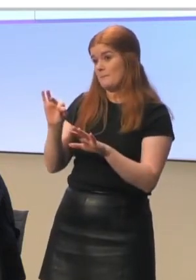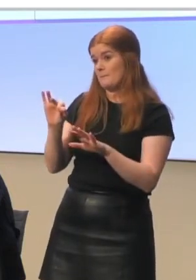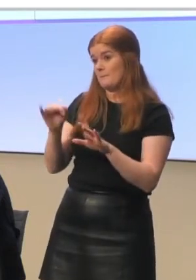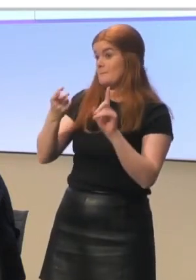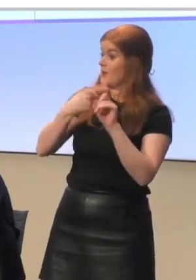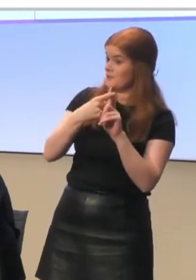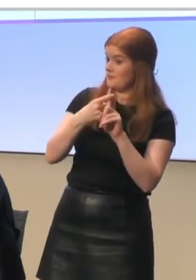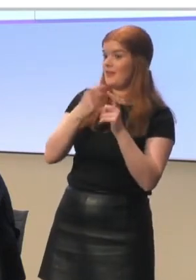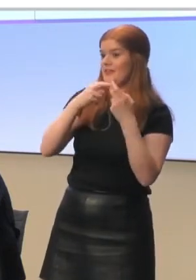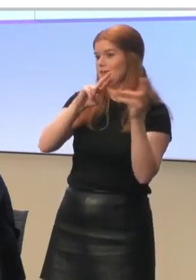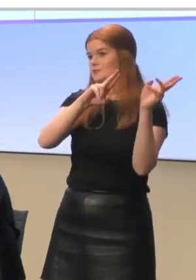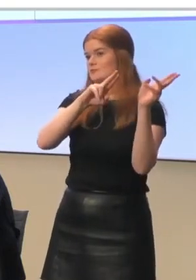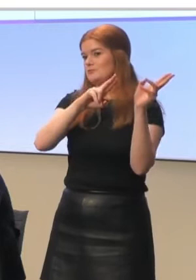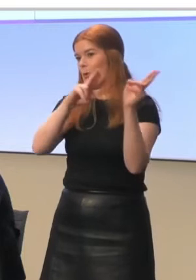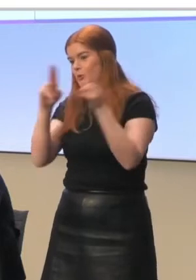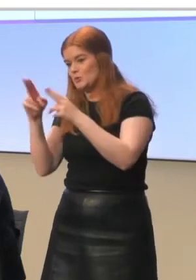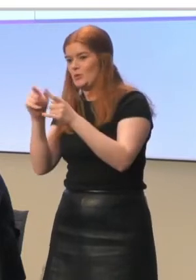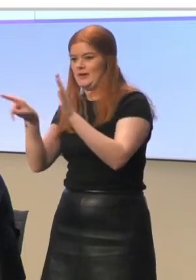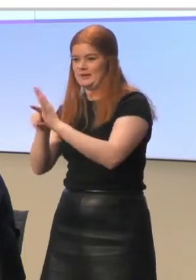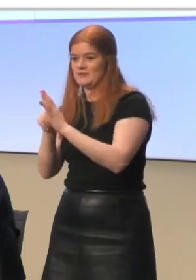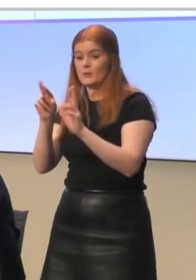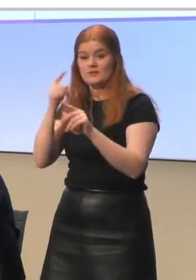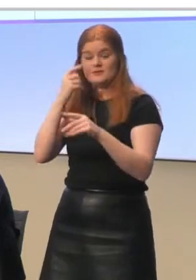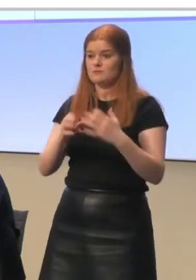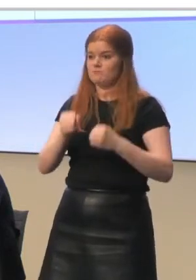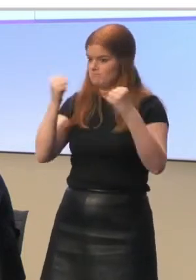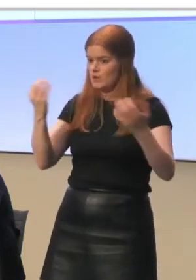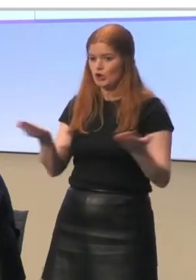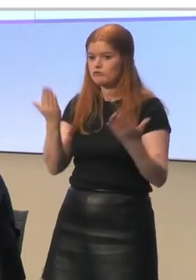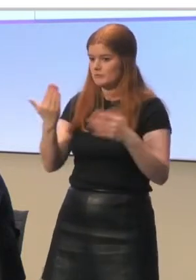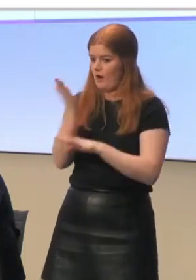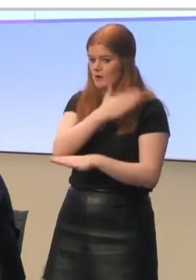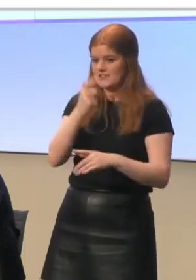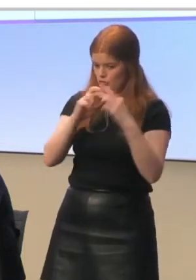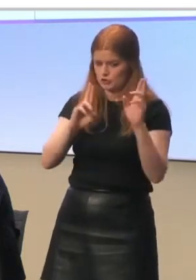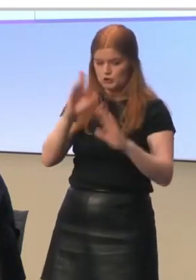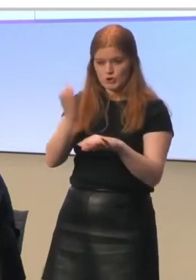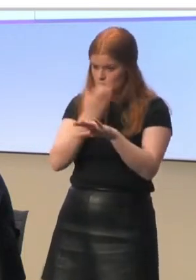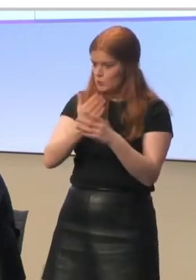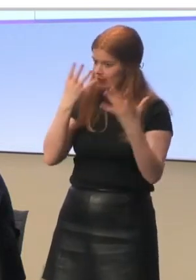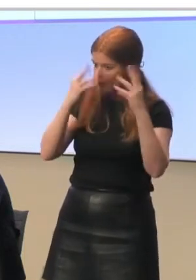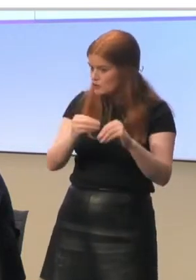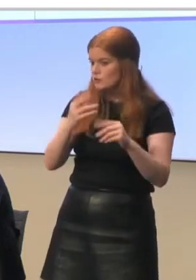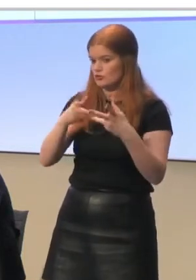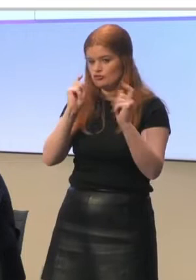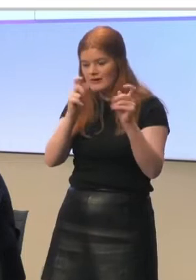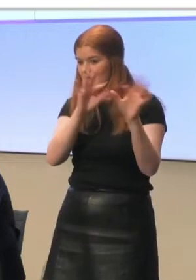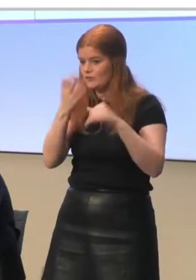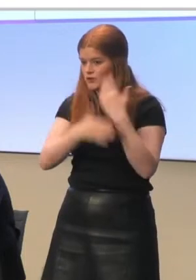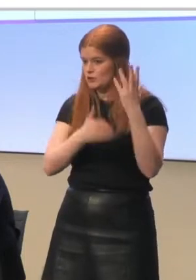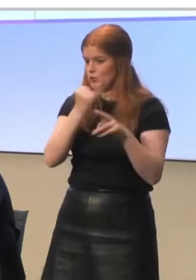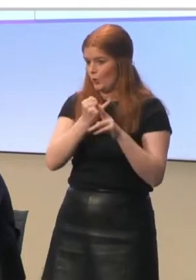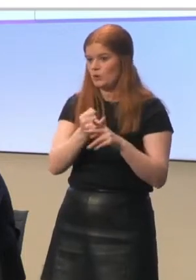suppose, and work our way down to the negative. So you can see a very strong level of encouragement by teachers to continue with education or with training after school